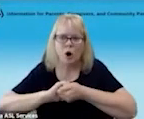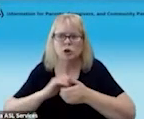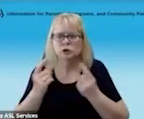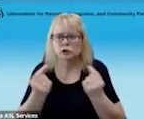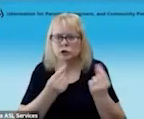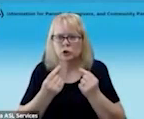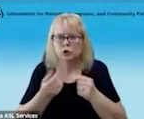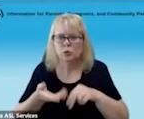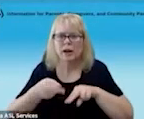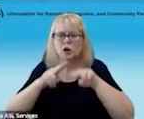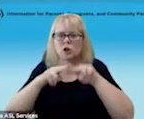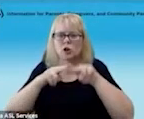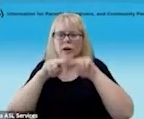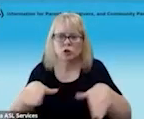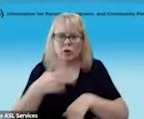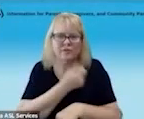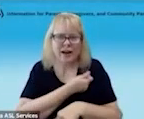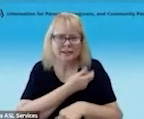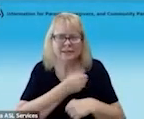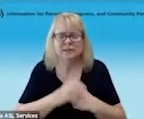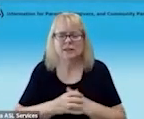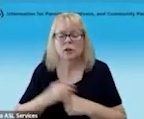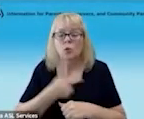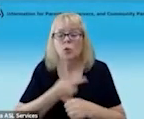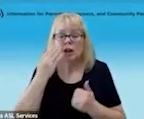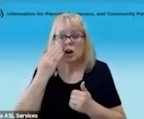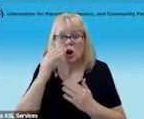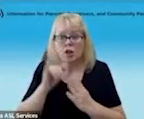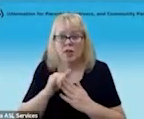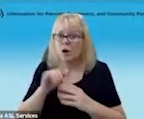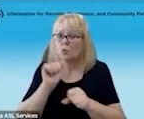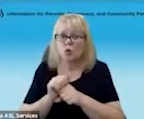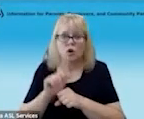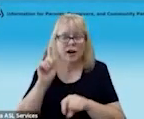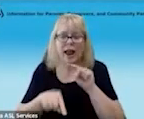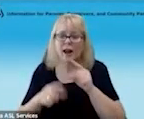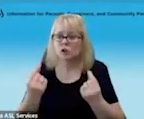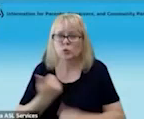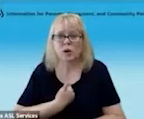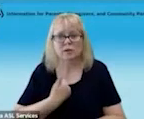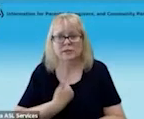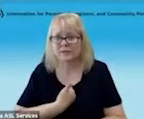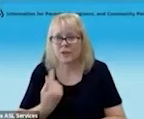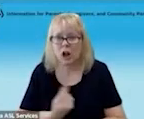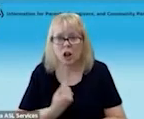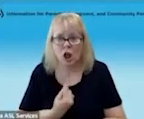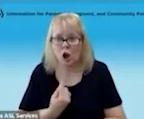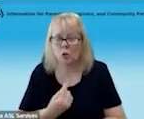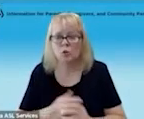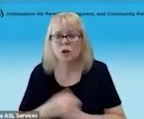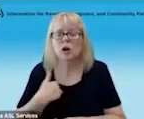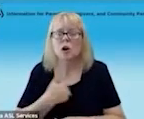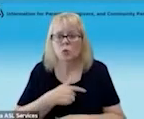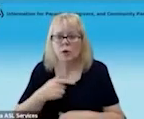I'm so excited to share with you all the collective effort that the Cameroon family and our community partners have done together